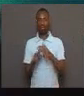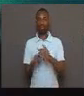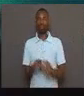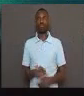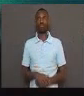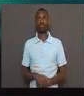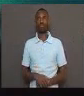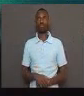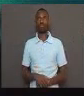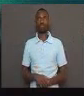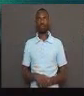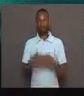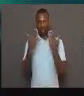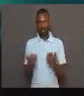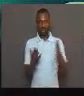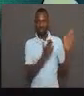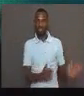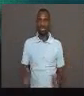Students, let's get ready.